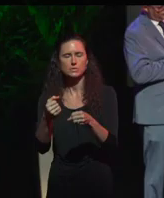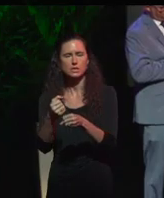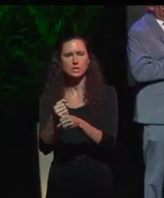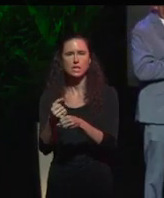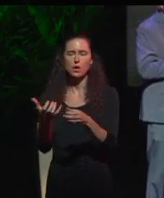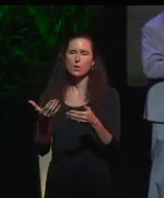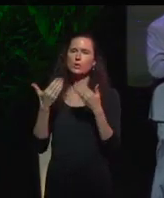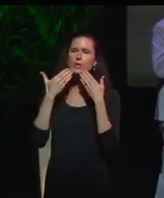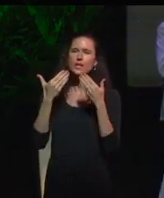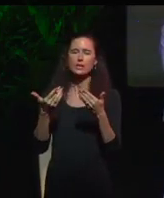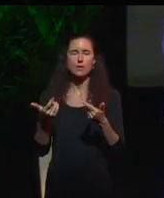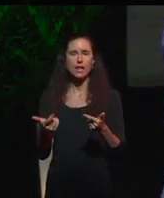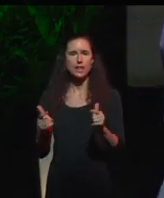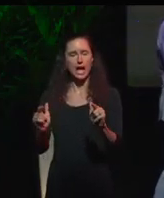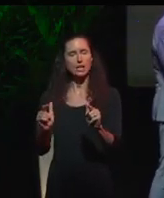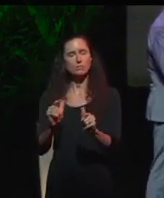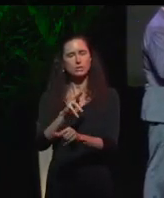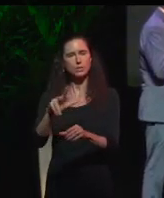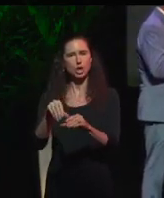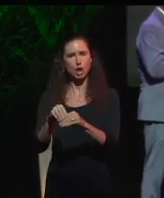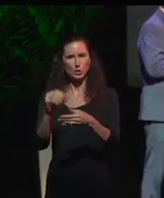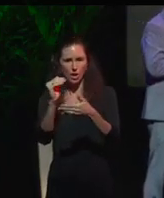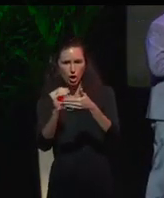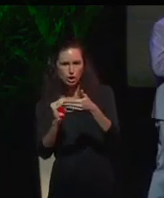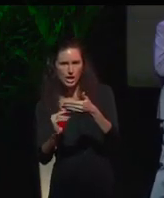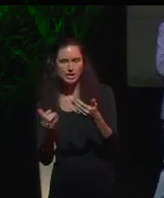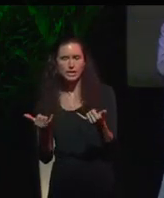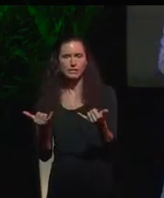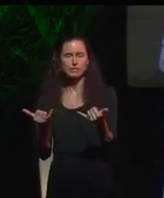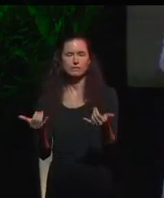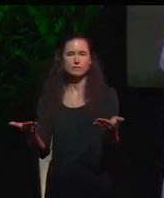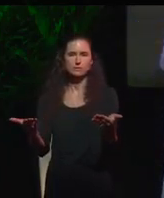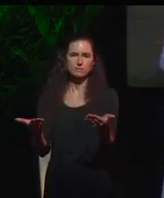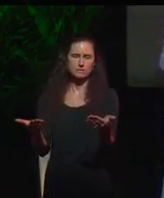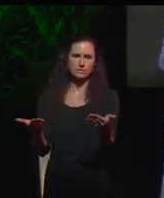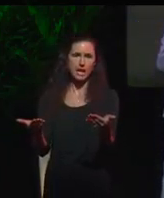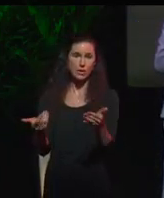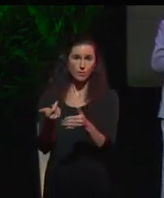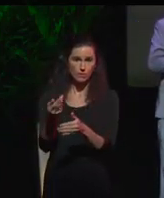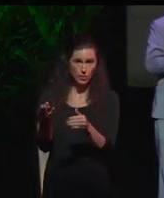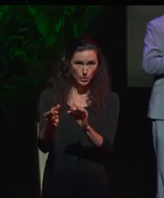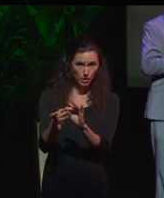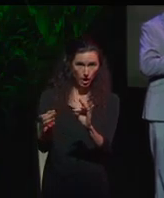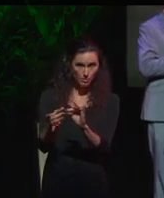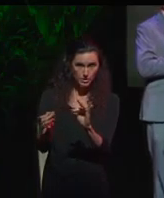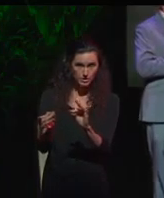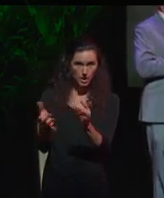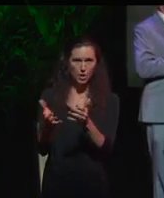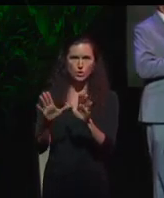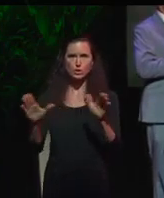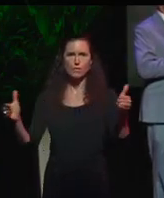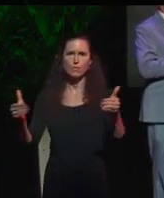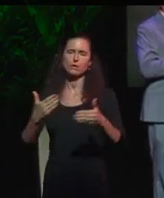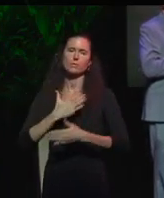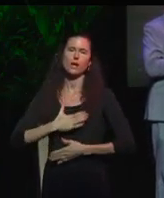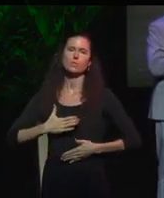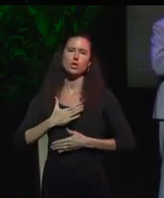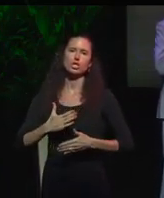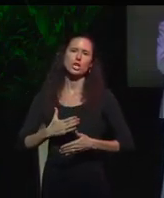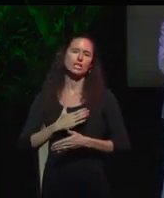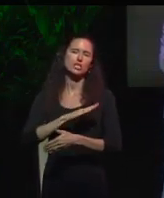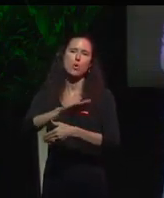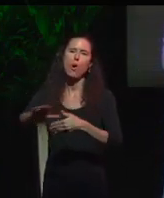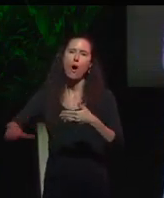me to be part of the agenda here today. I want to just say a few comments. One, I want to focus on my appreciation to all of